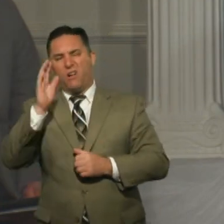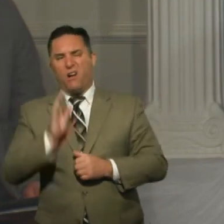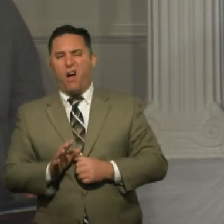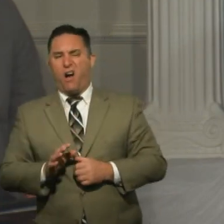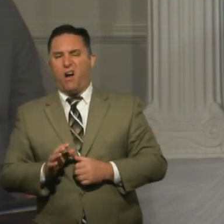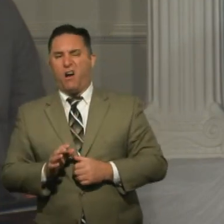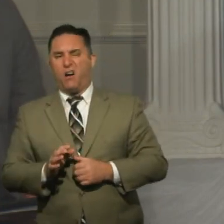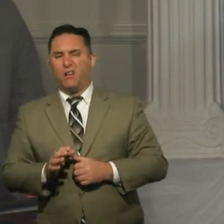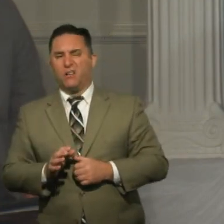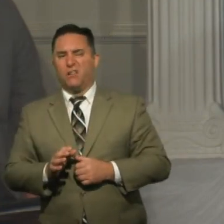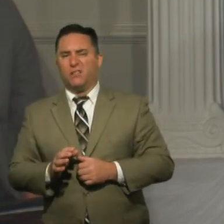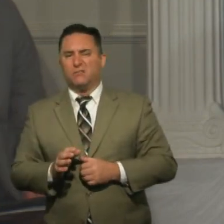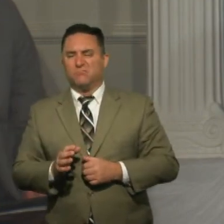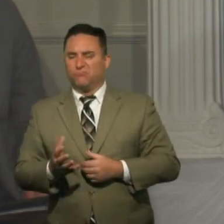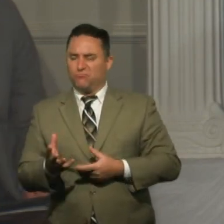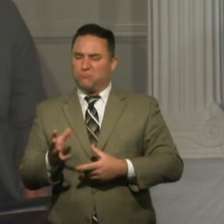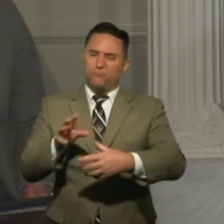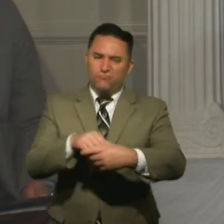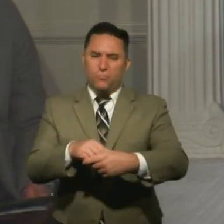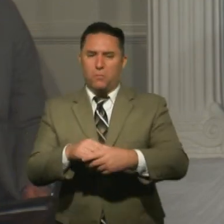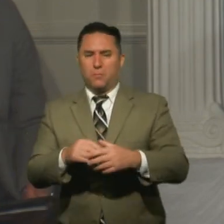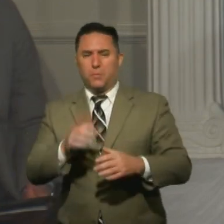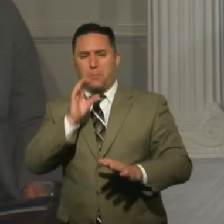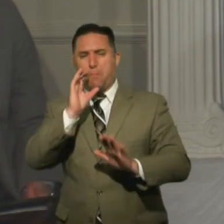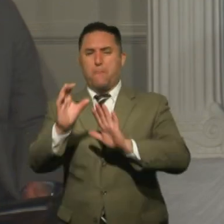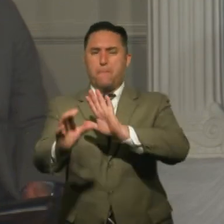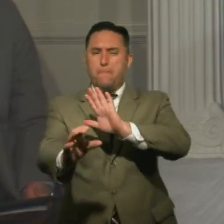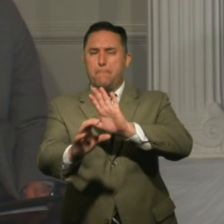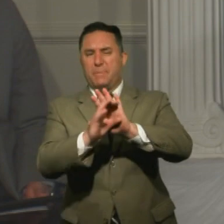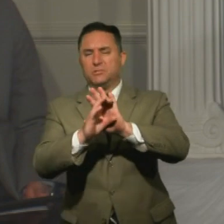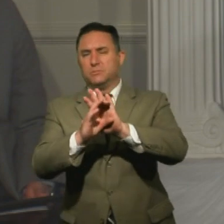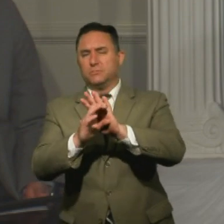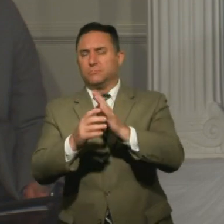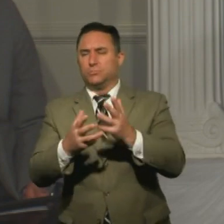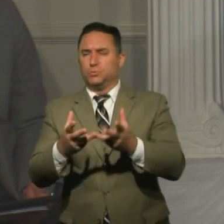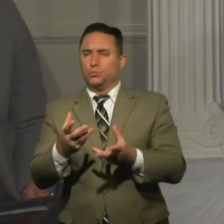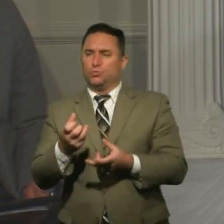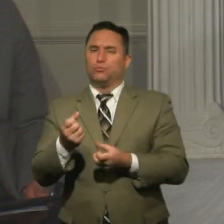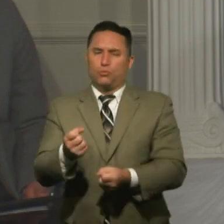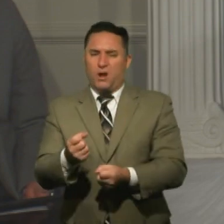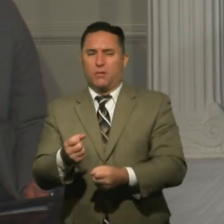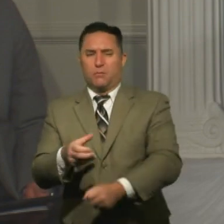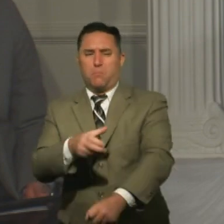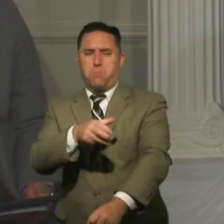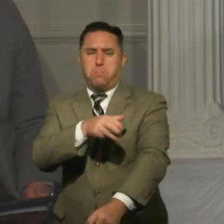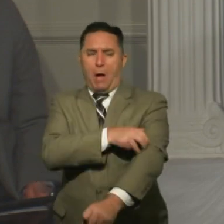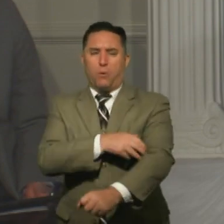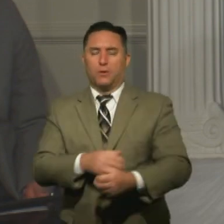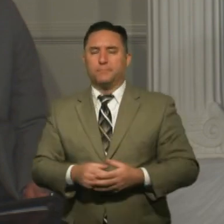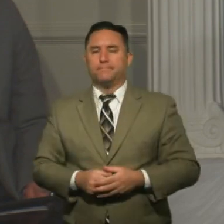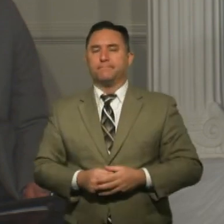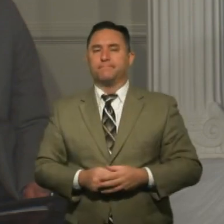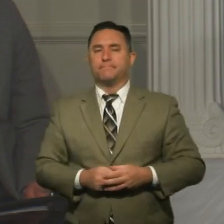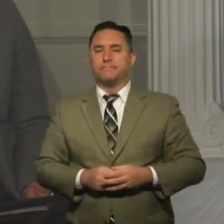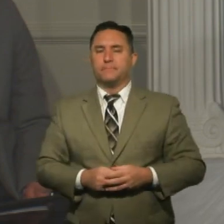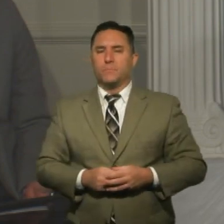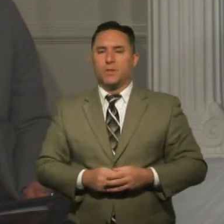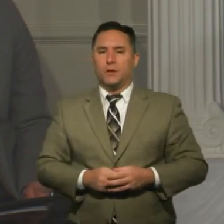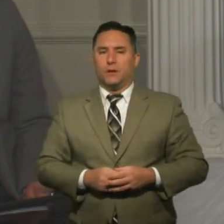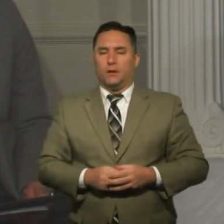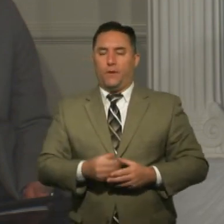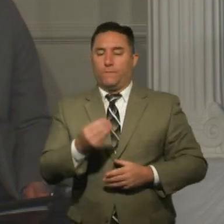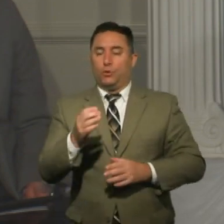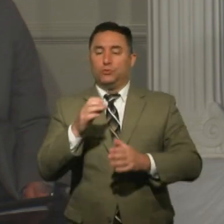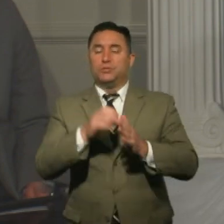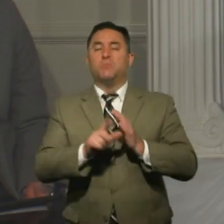back? How can we make the symbol have the strength and the power? If you look a couple chapters